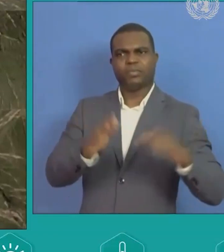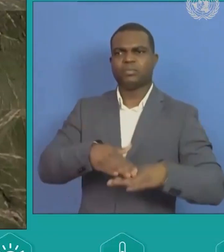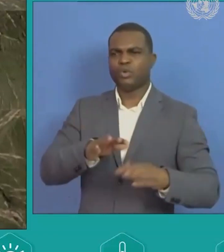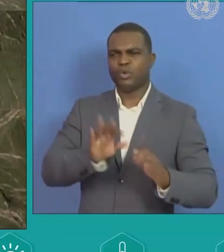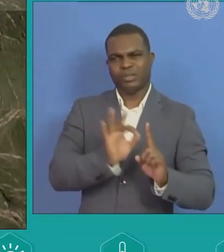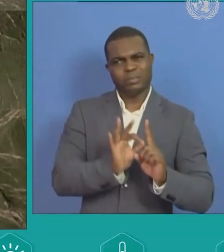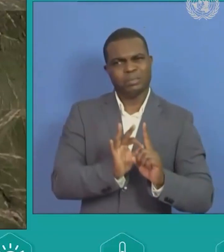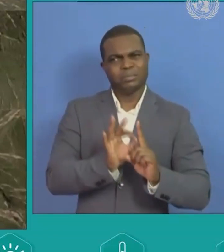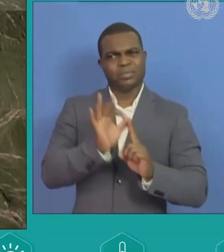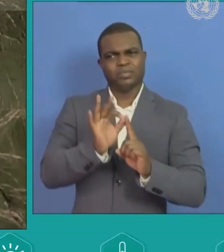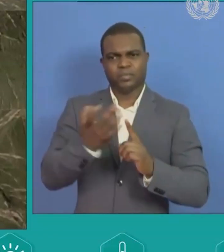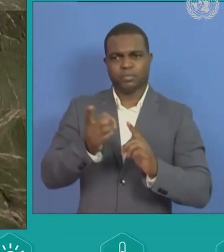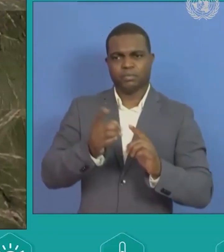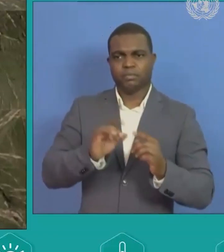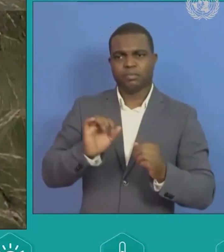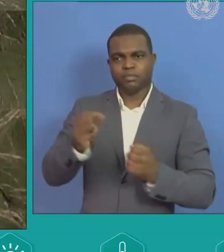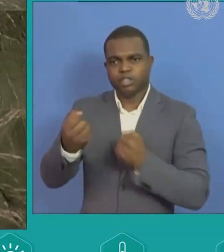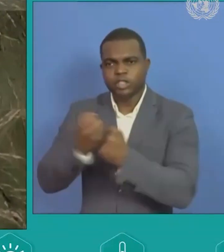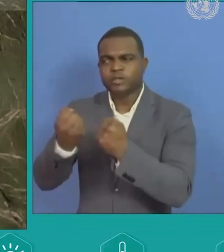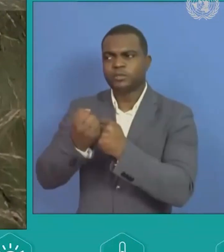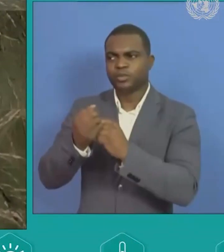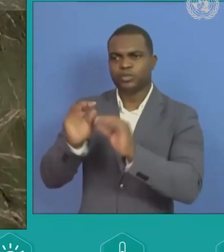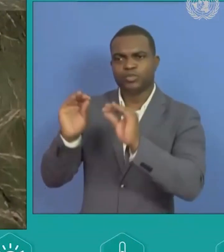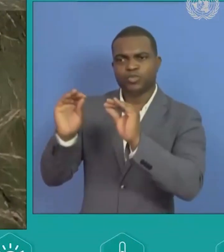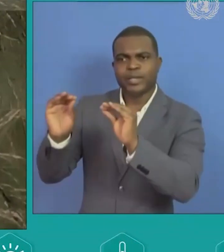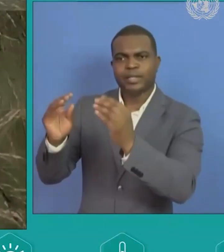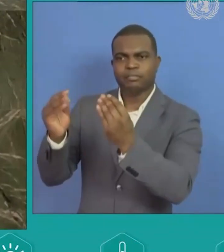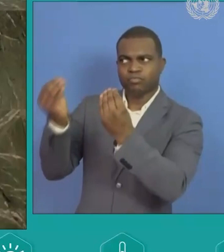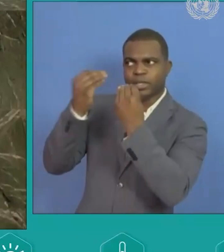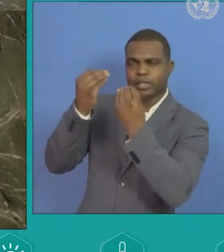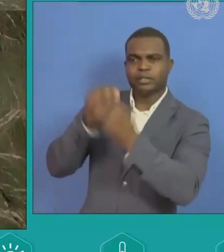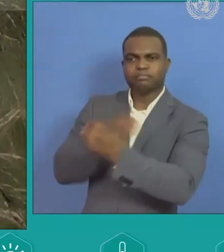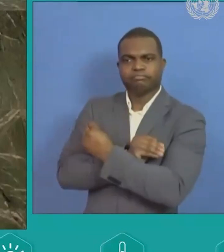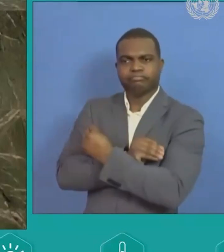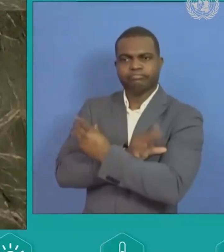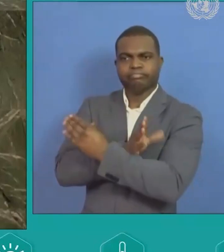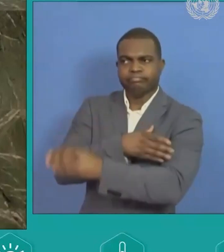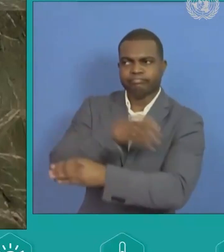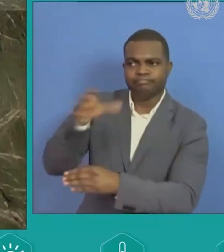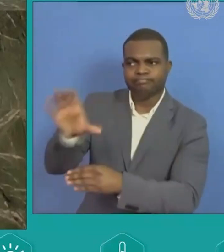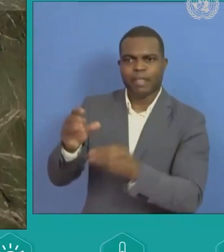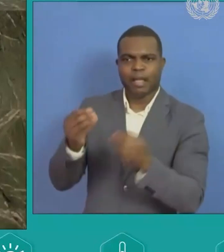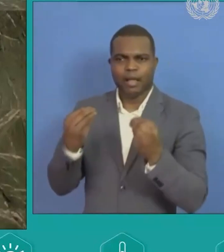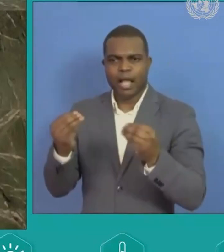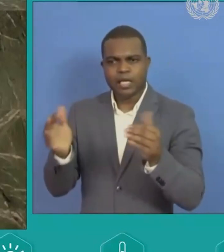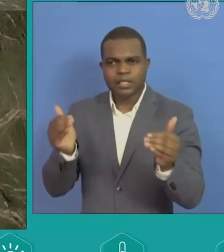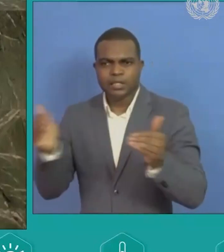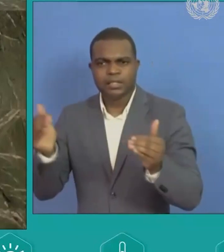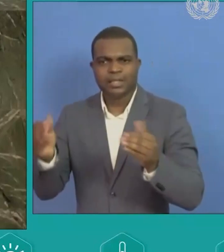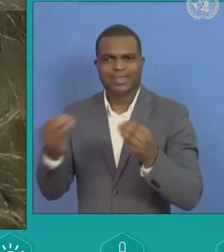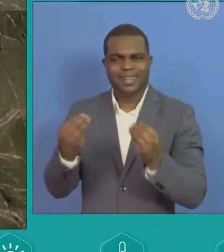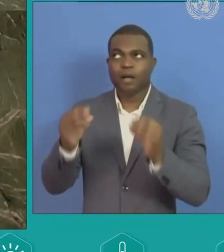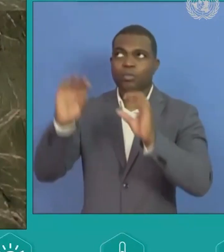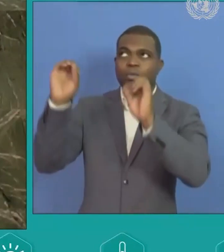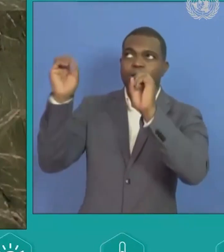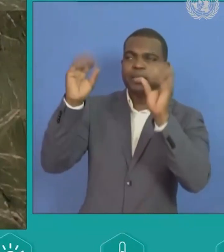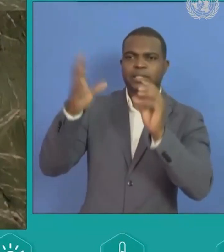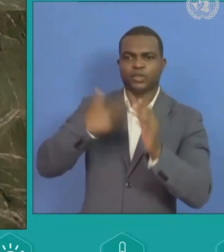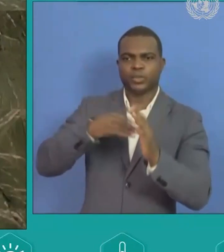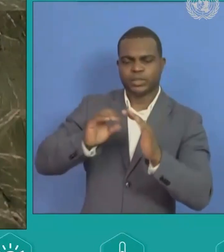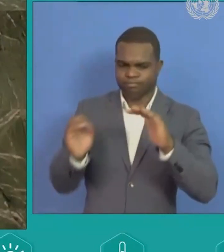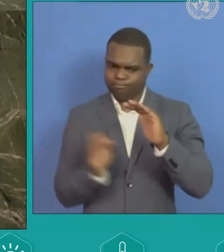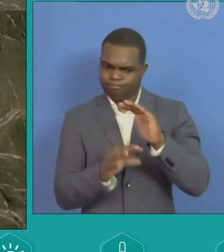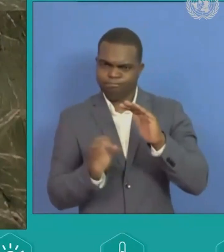with interventions to upscale national and regional human capacity. 4. Climate change adaptation